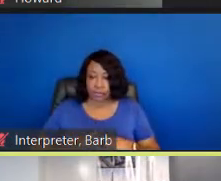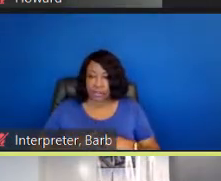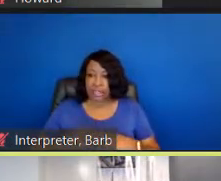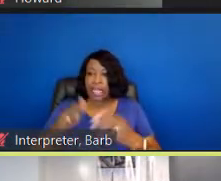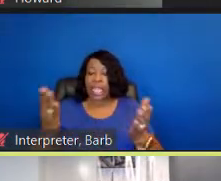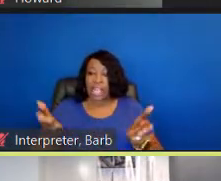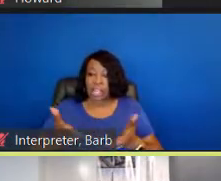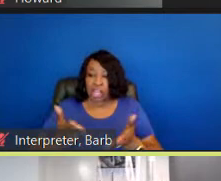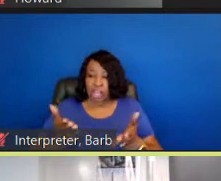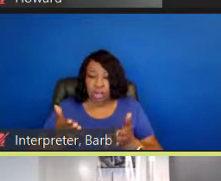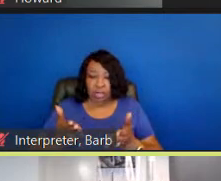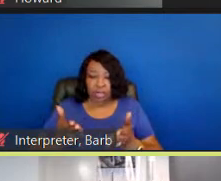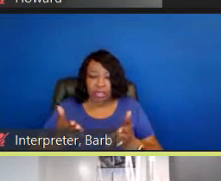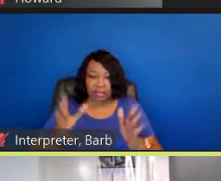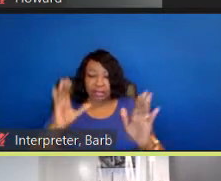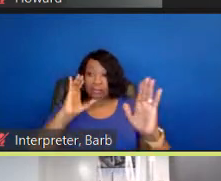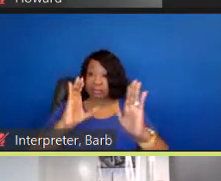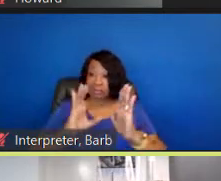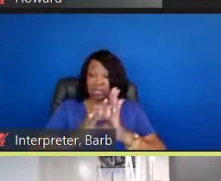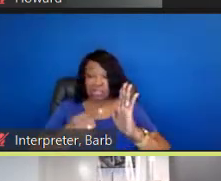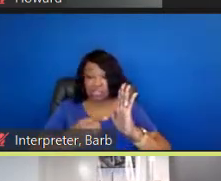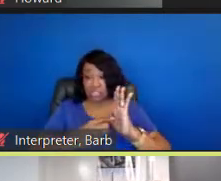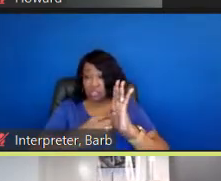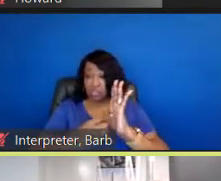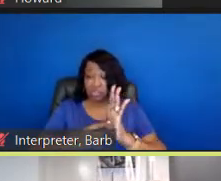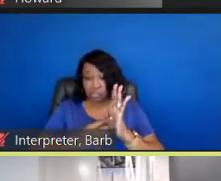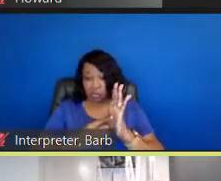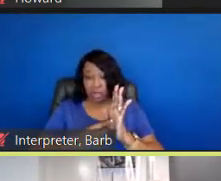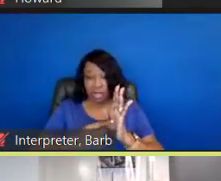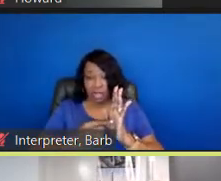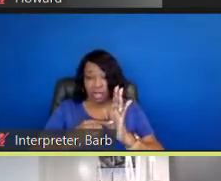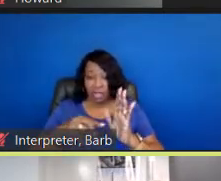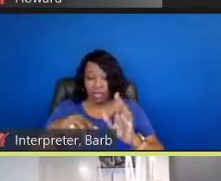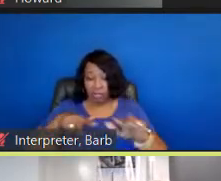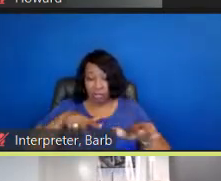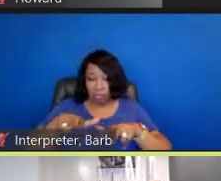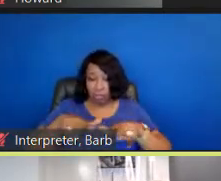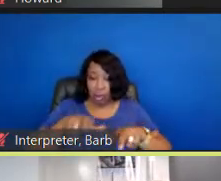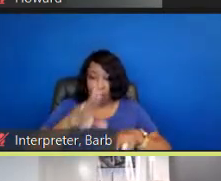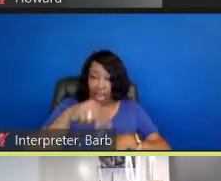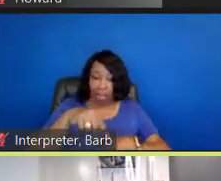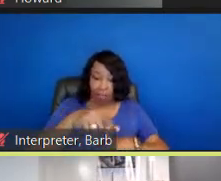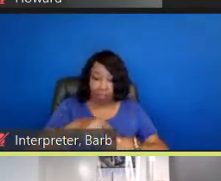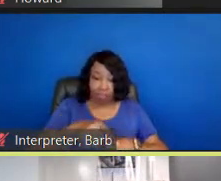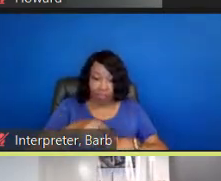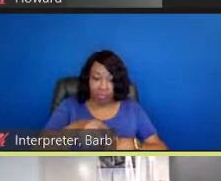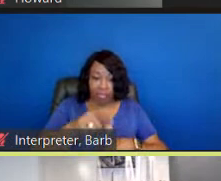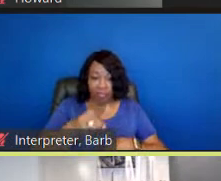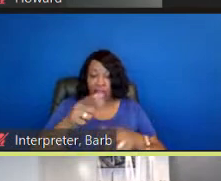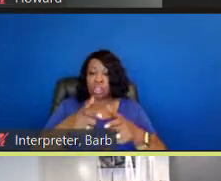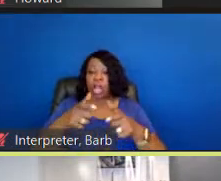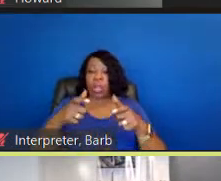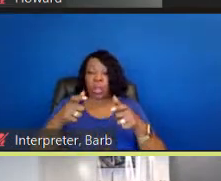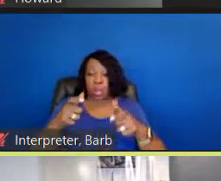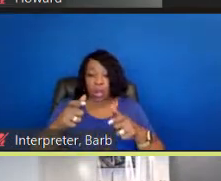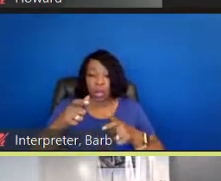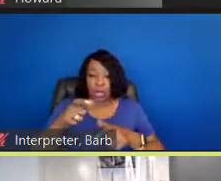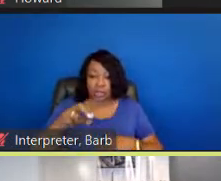Here's a schematic showing the walk-up means to get to the platform. There is a large